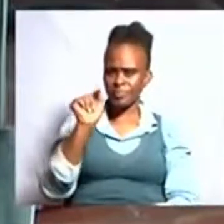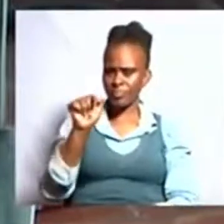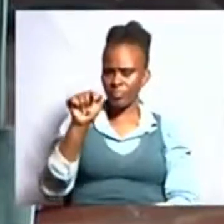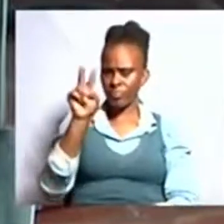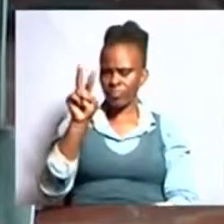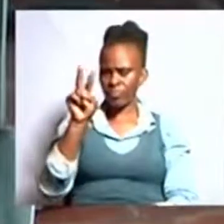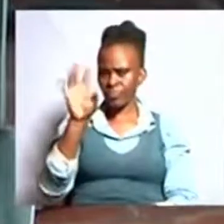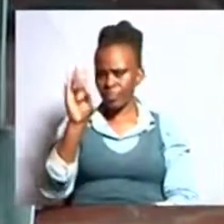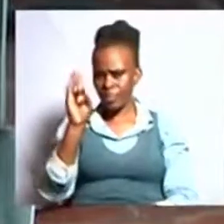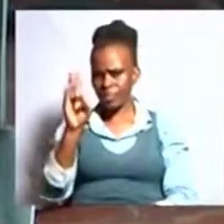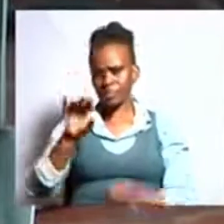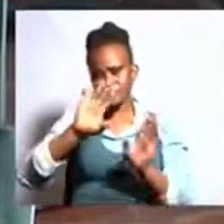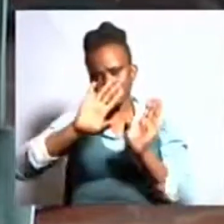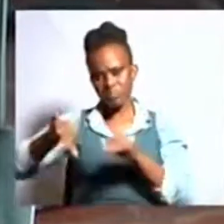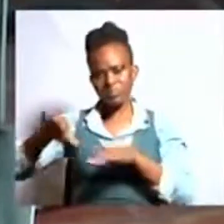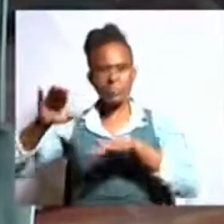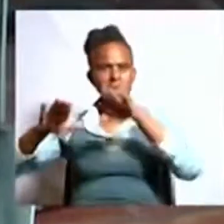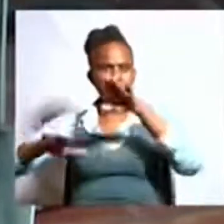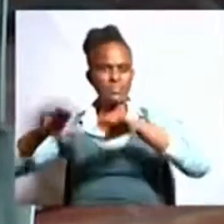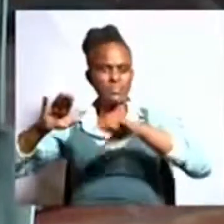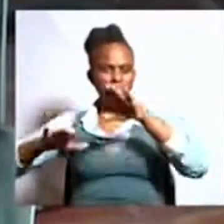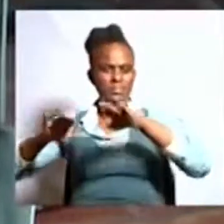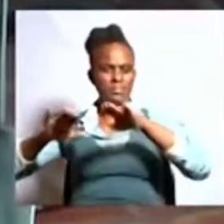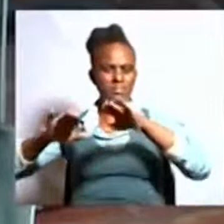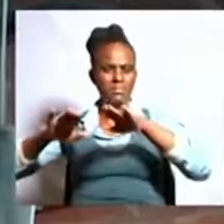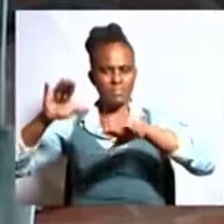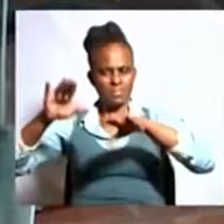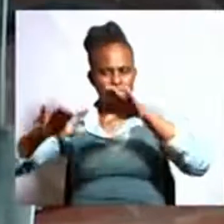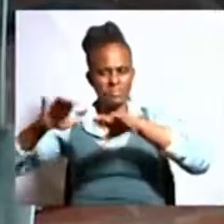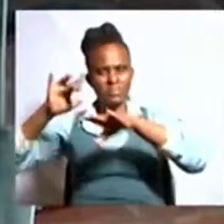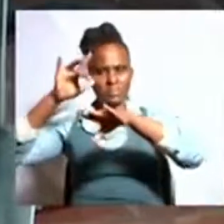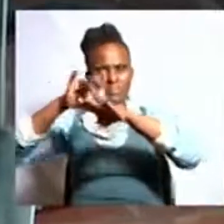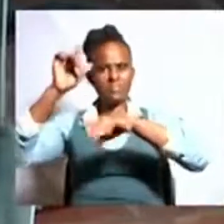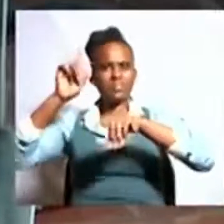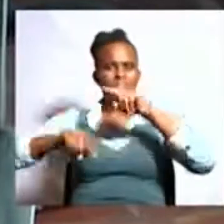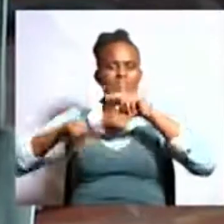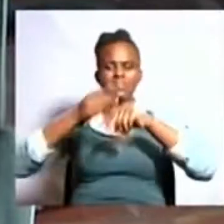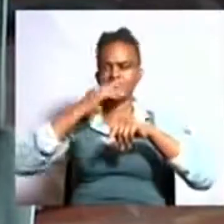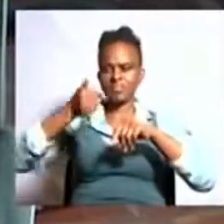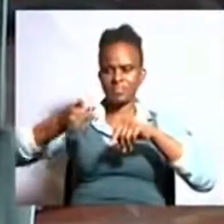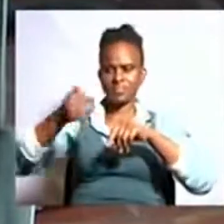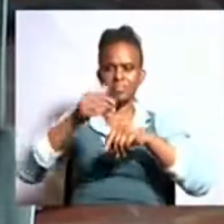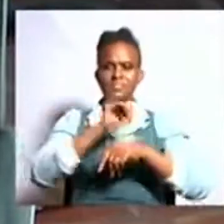leaves a balance, which balance we cannot touch unless the institution itself,